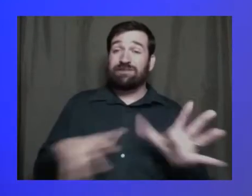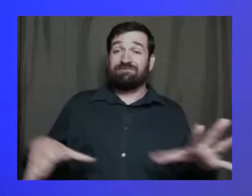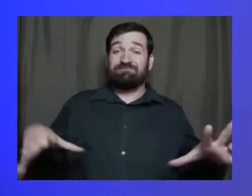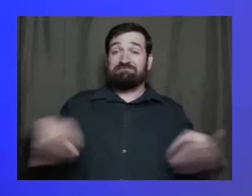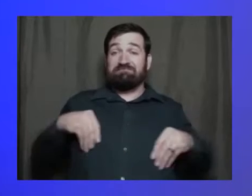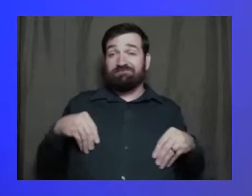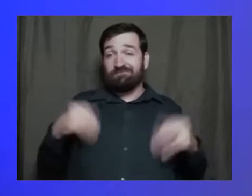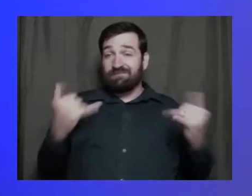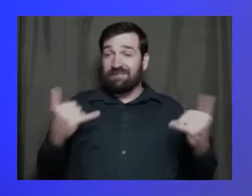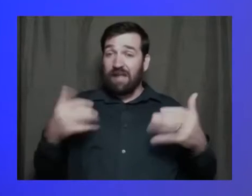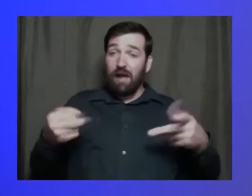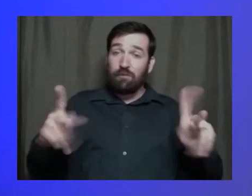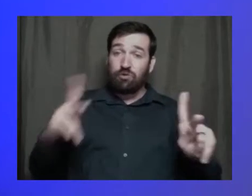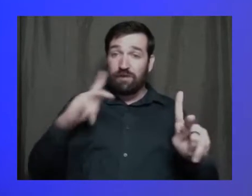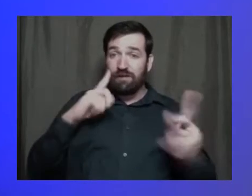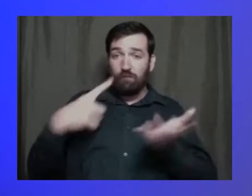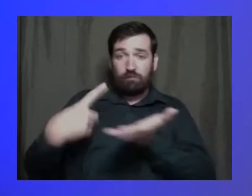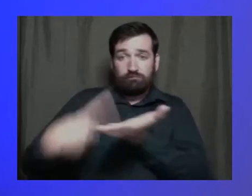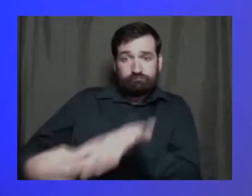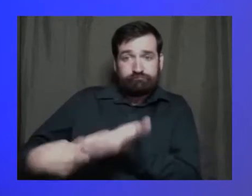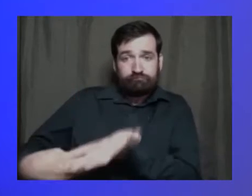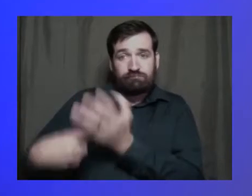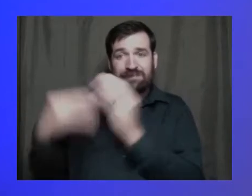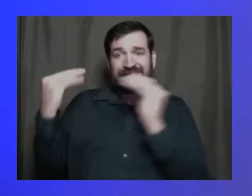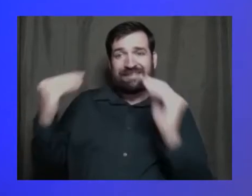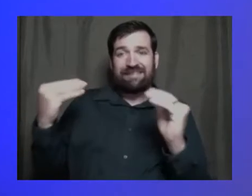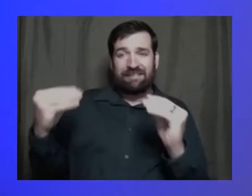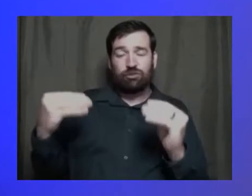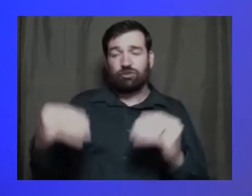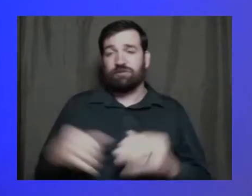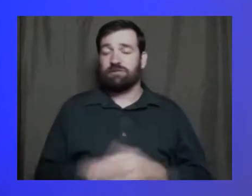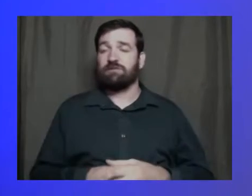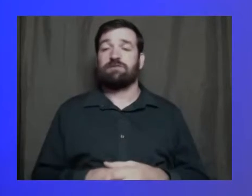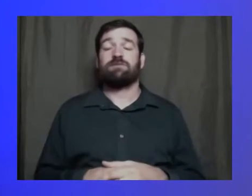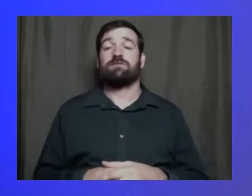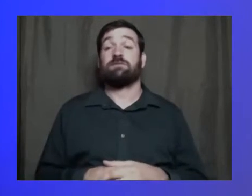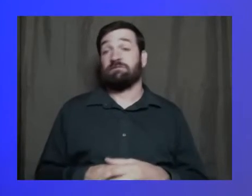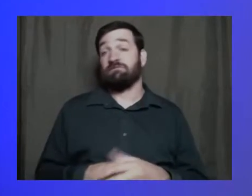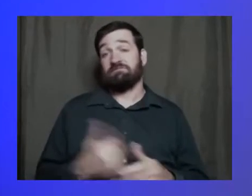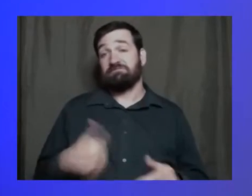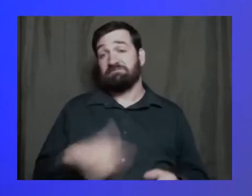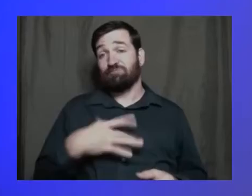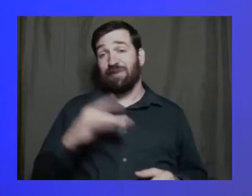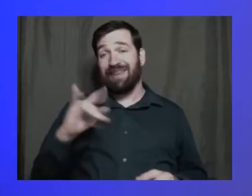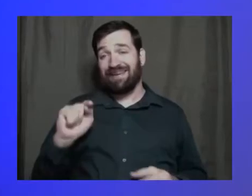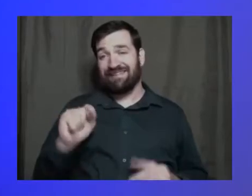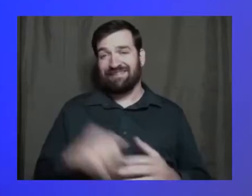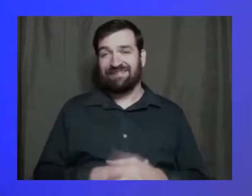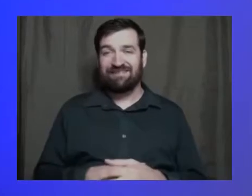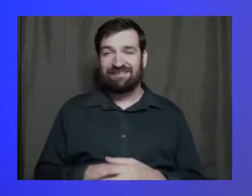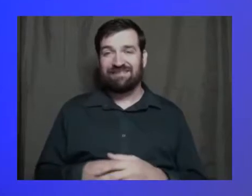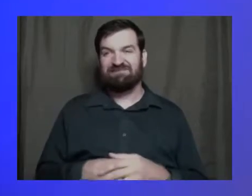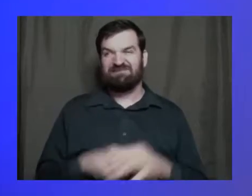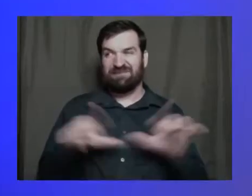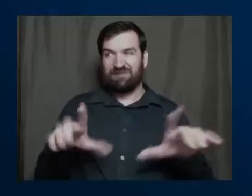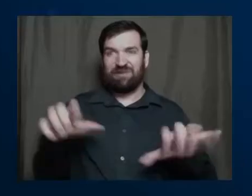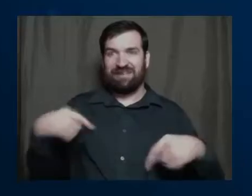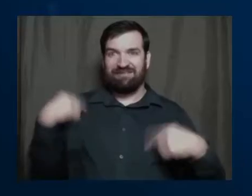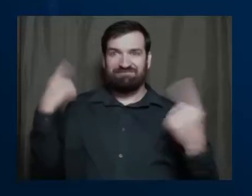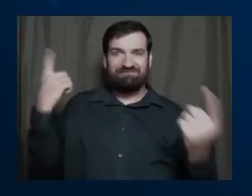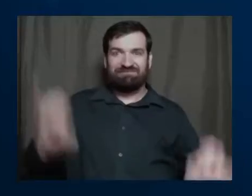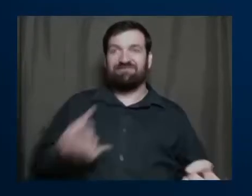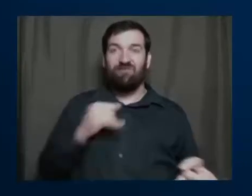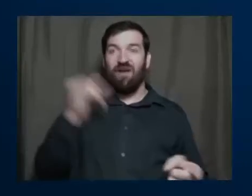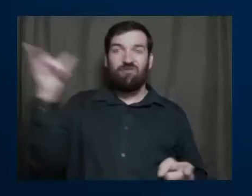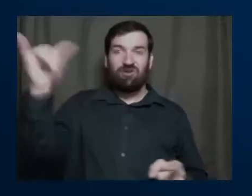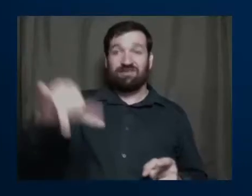opportunity to dialogue and teach and have those discussions because we like talking about vaccines. We've been doing this forever. Dr.